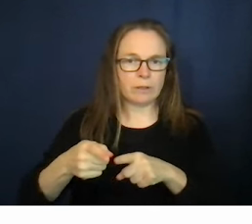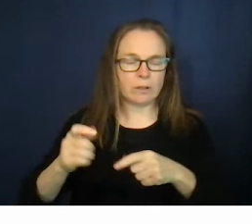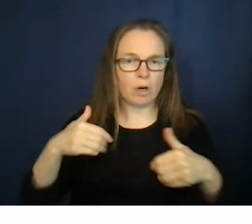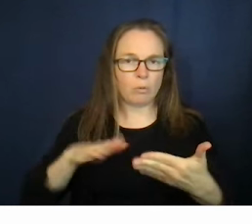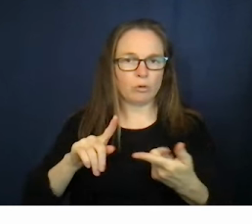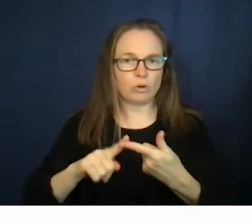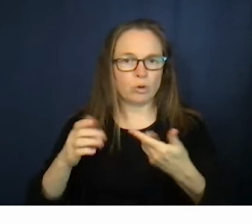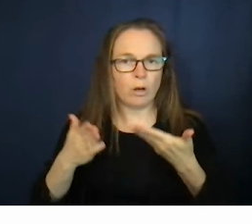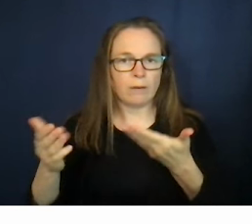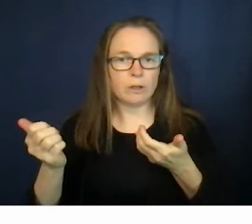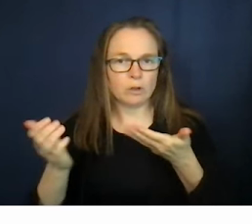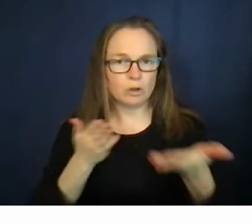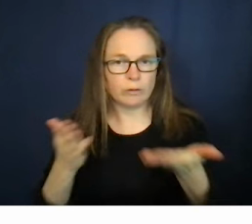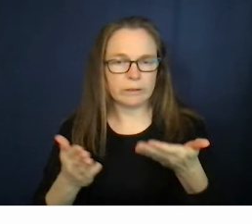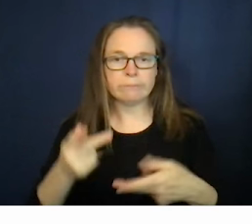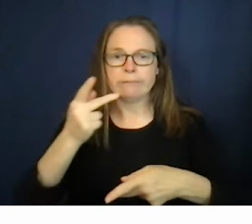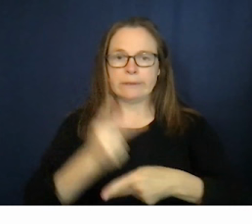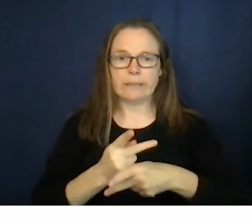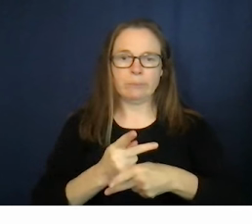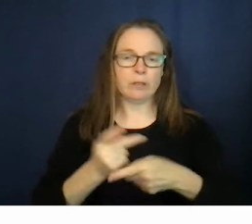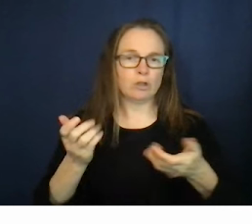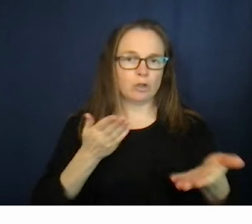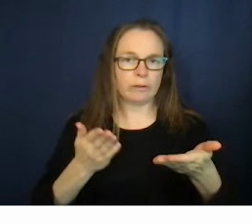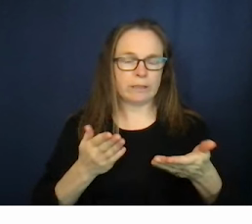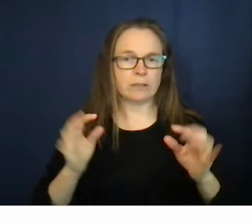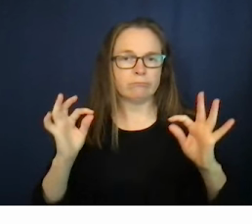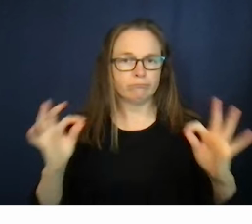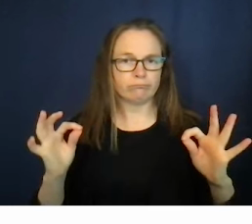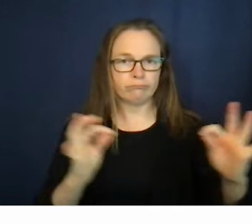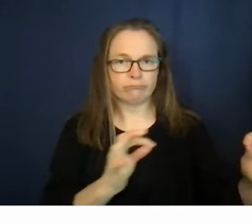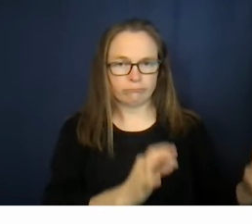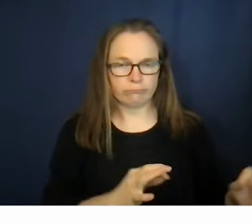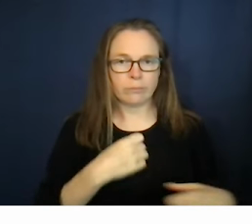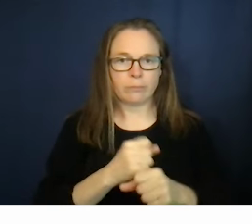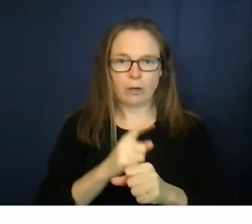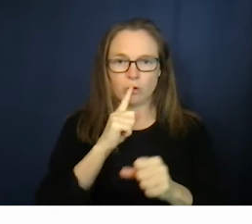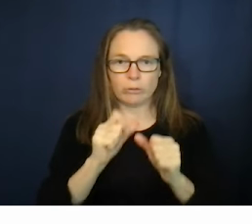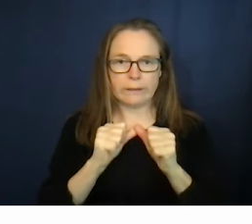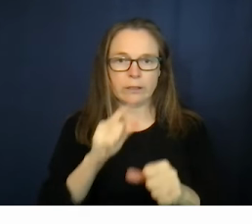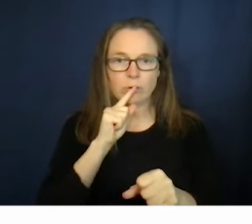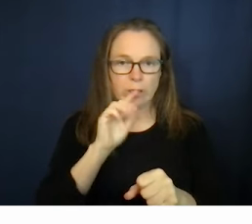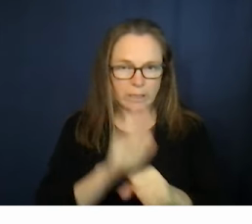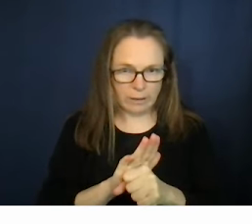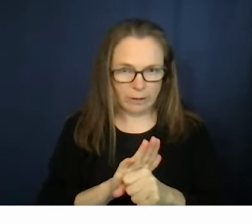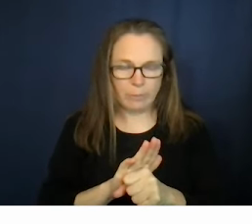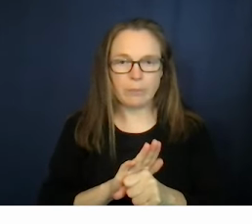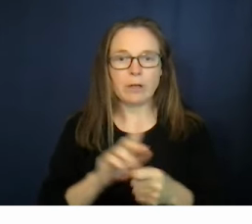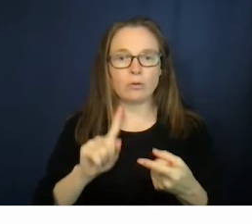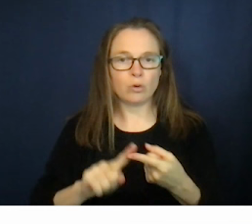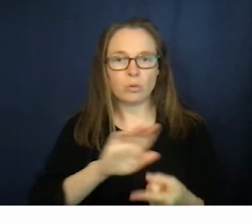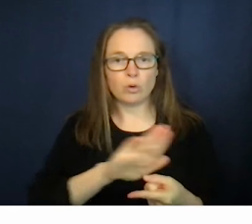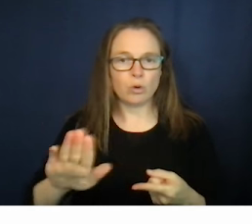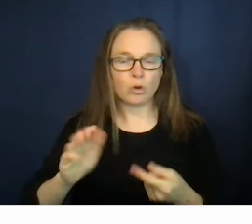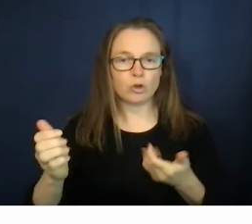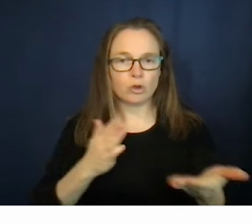delivery, maintaining the major service areas, maintaining commitment to funding culturally specific services. And